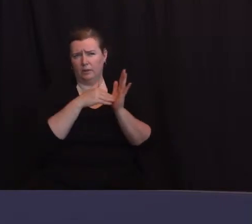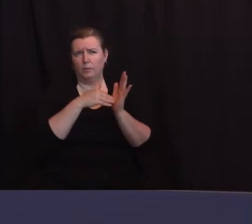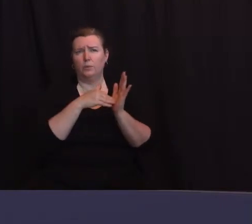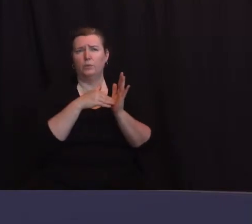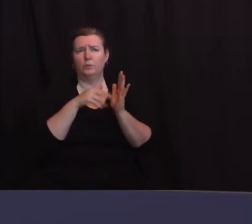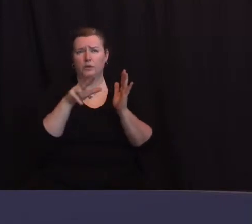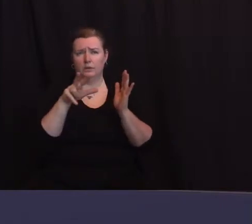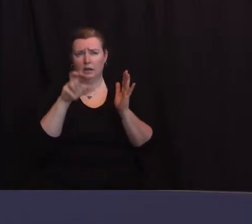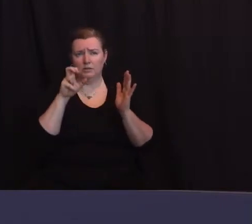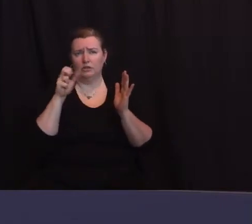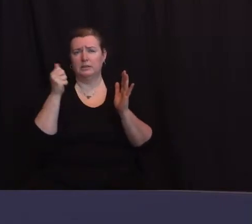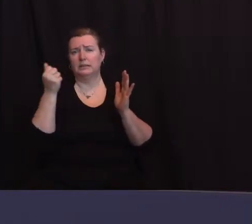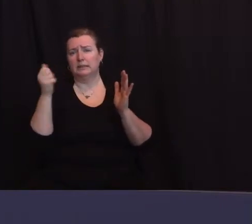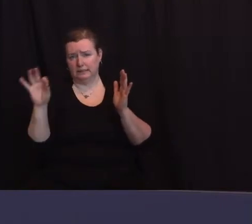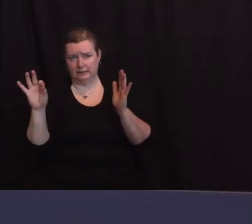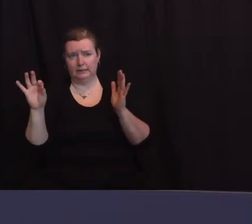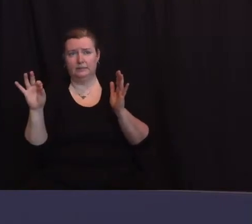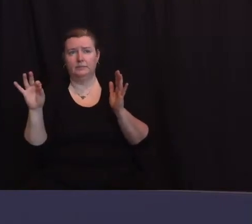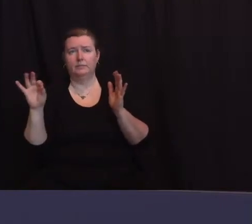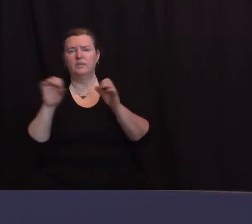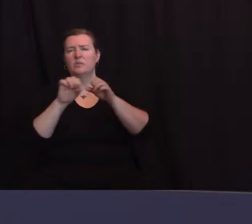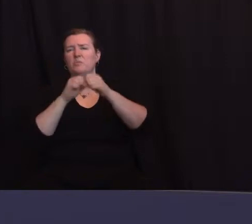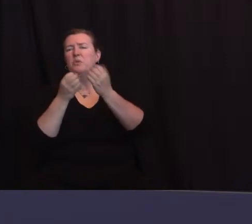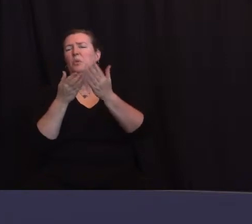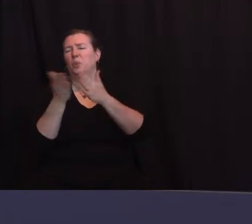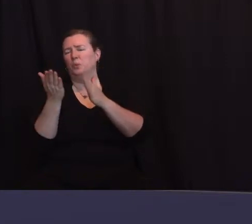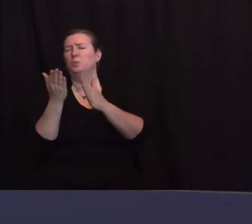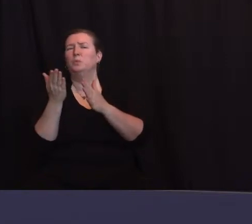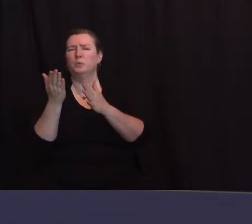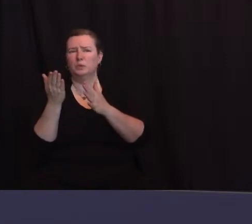1,319 breakthrough cases, which represents